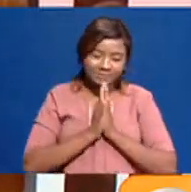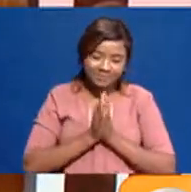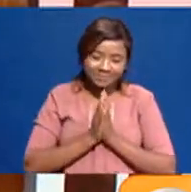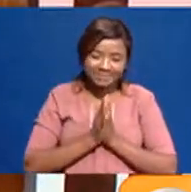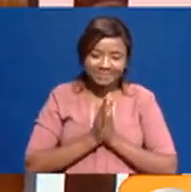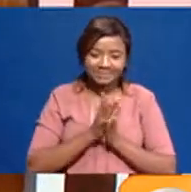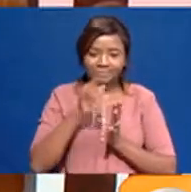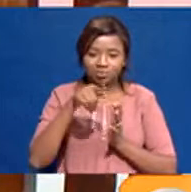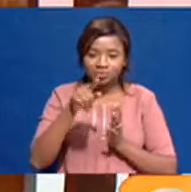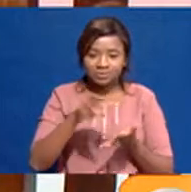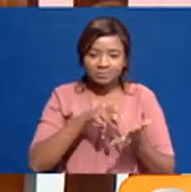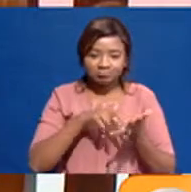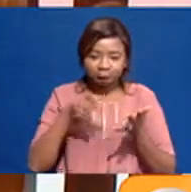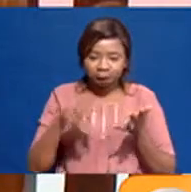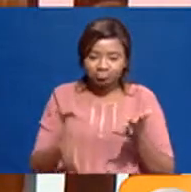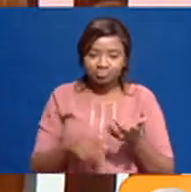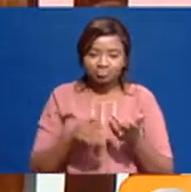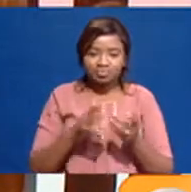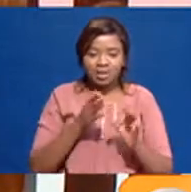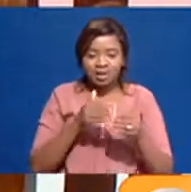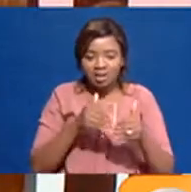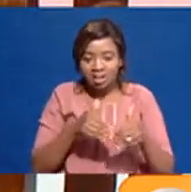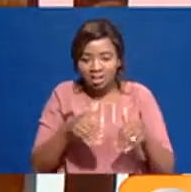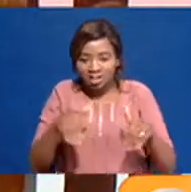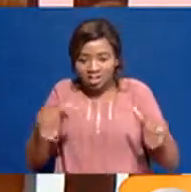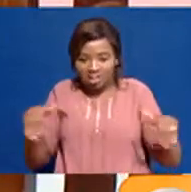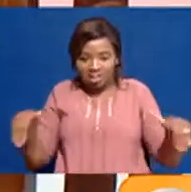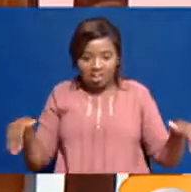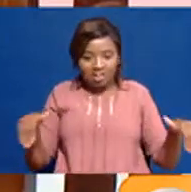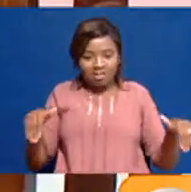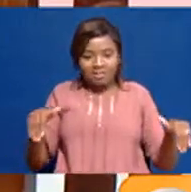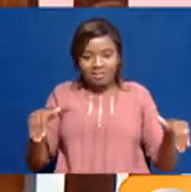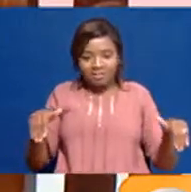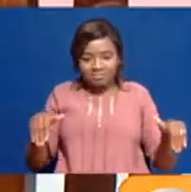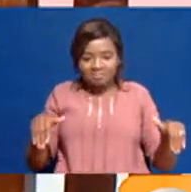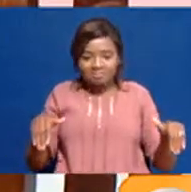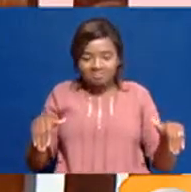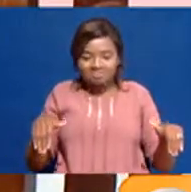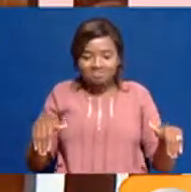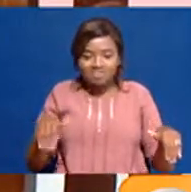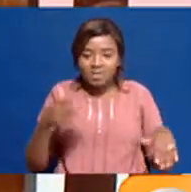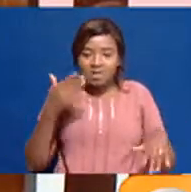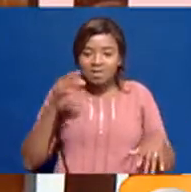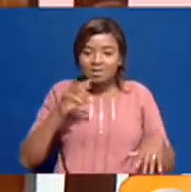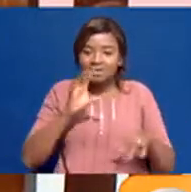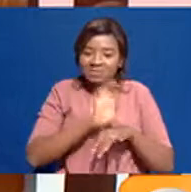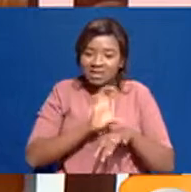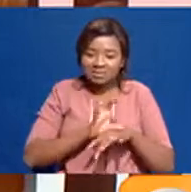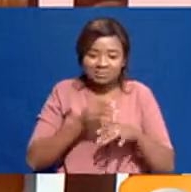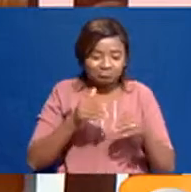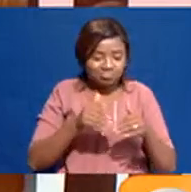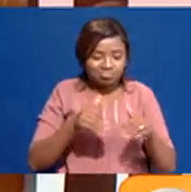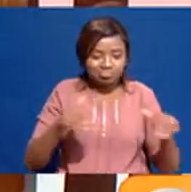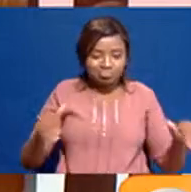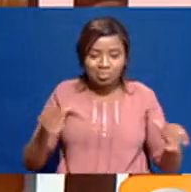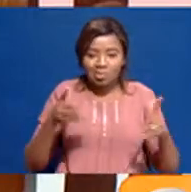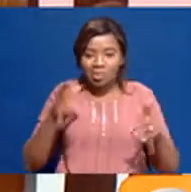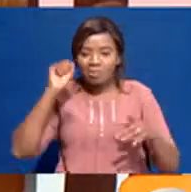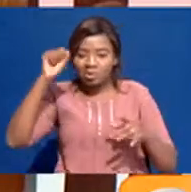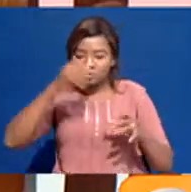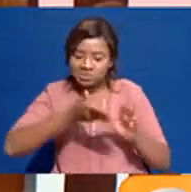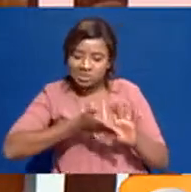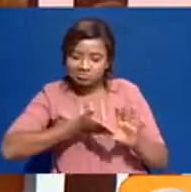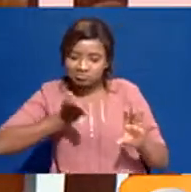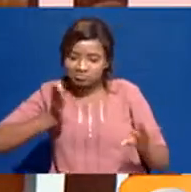remove yourselves slowly away from creating that platform, because the congregation is having